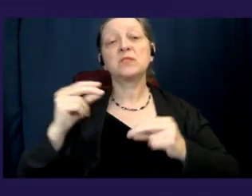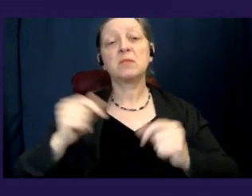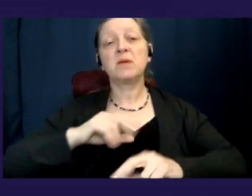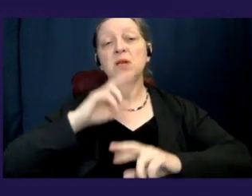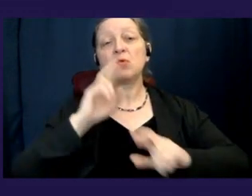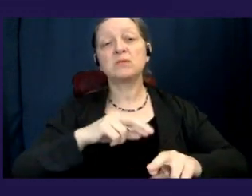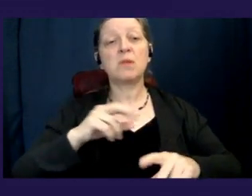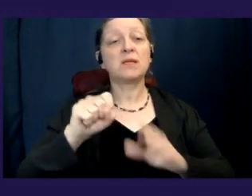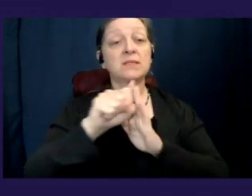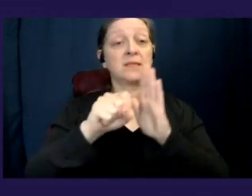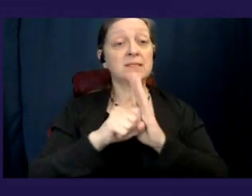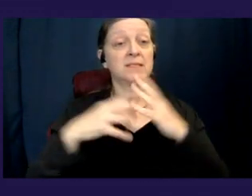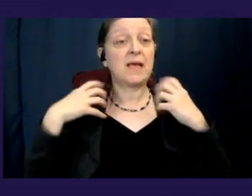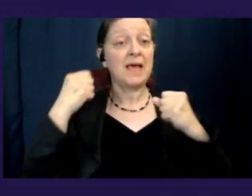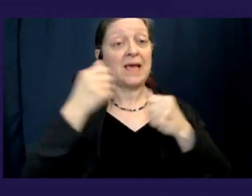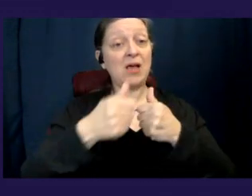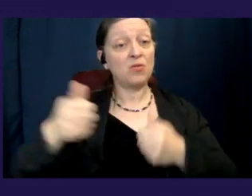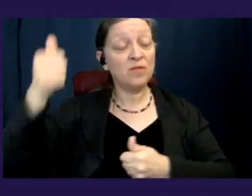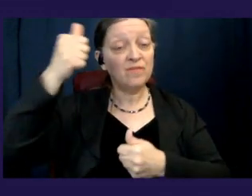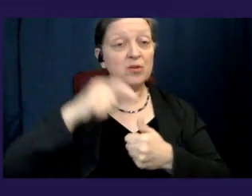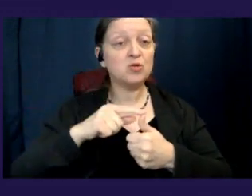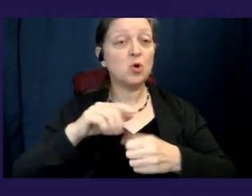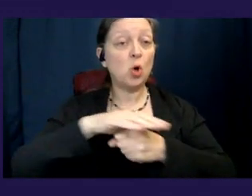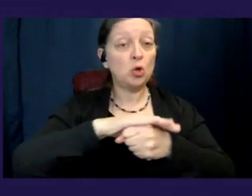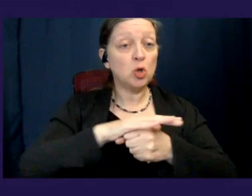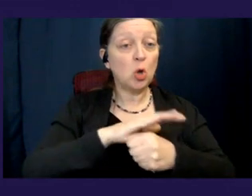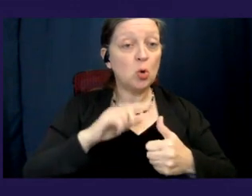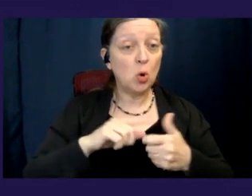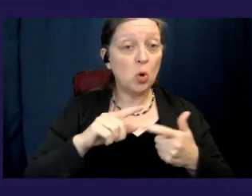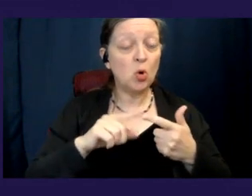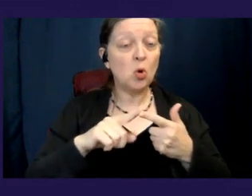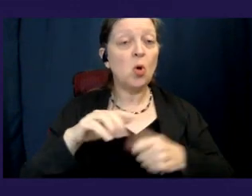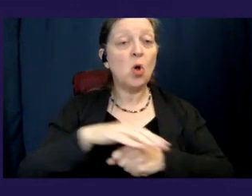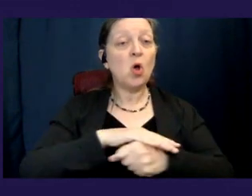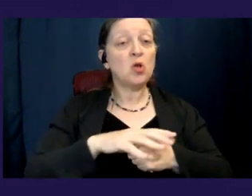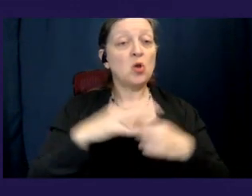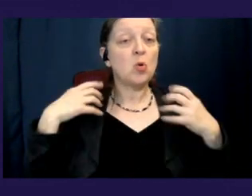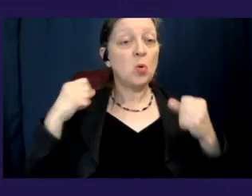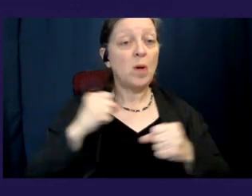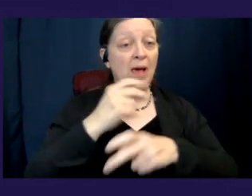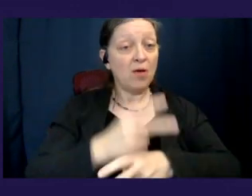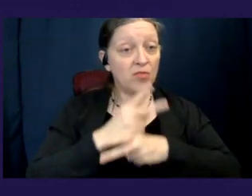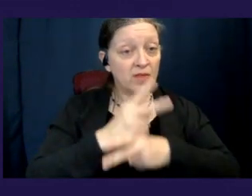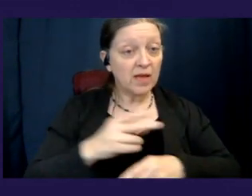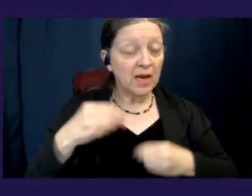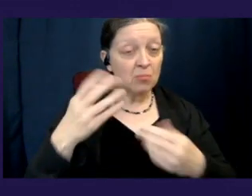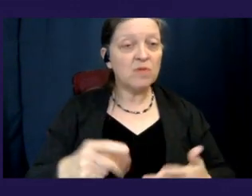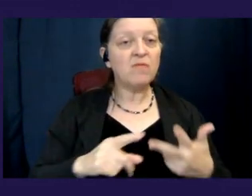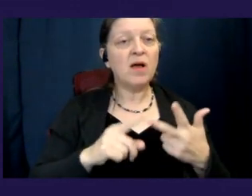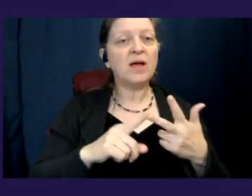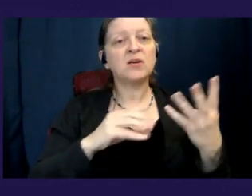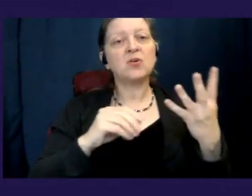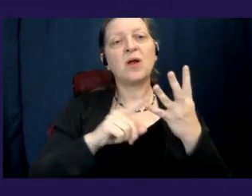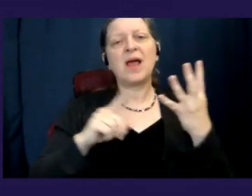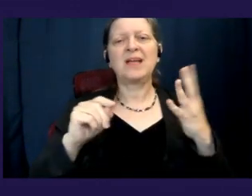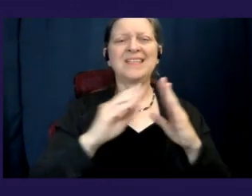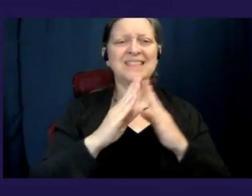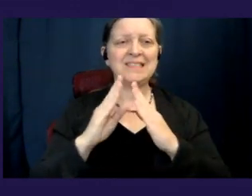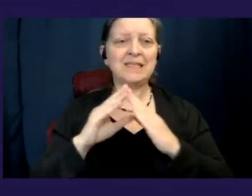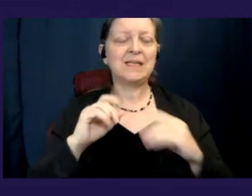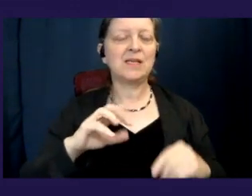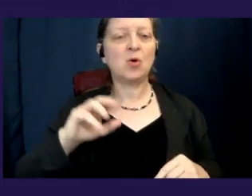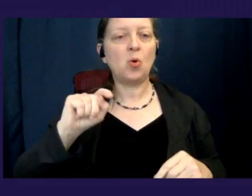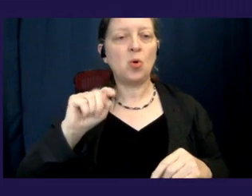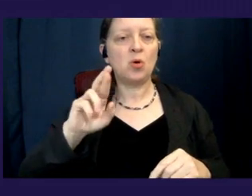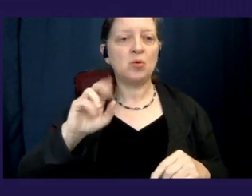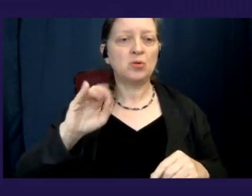healthcare provider? And then often, who's the municipality or tribal leader as well? Because they're oftentimes very involved. And so we kind of had a set checklist of people that we